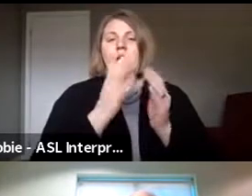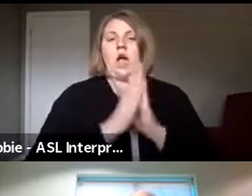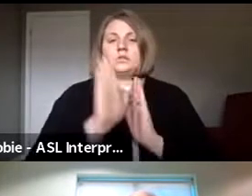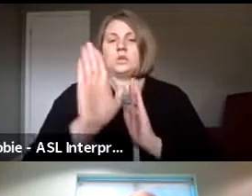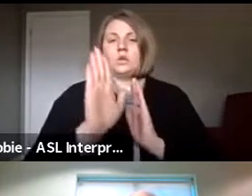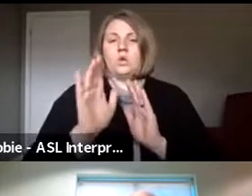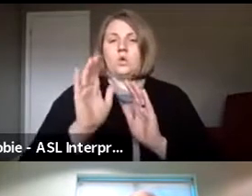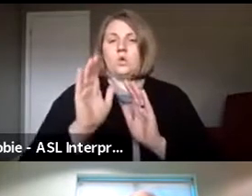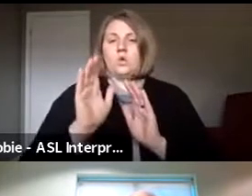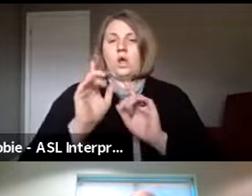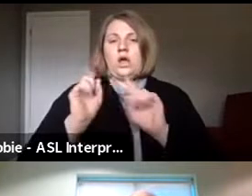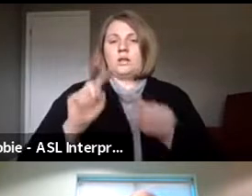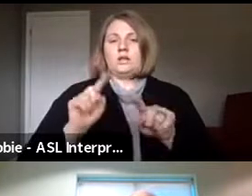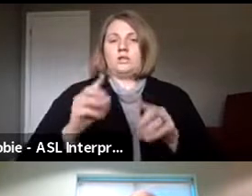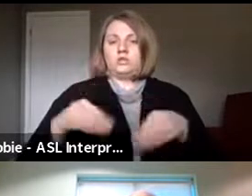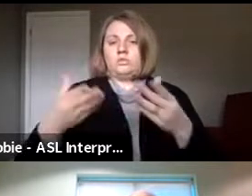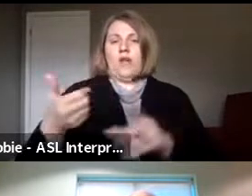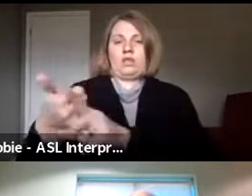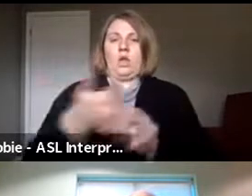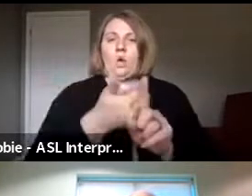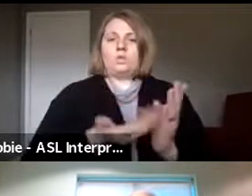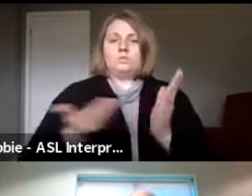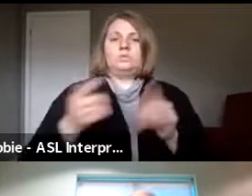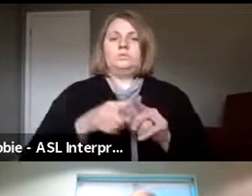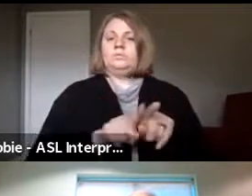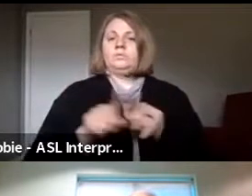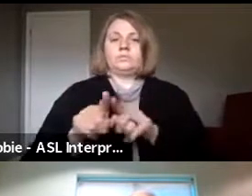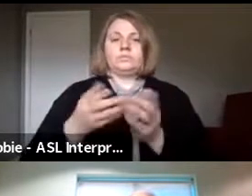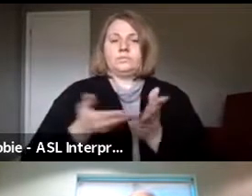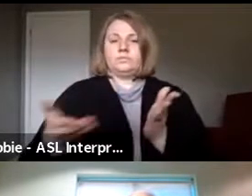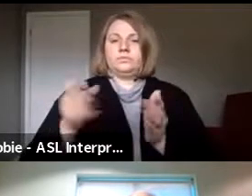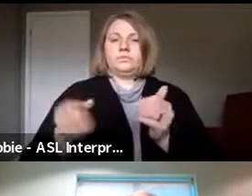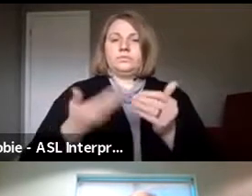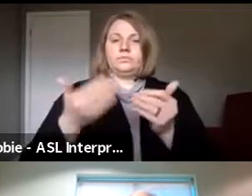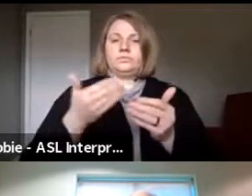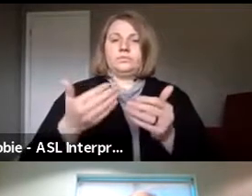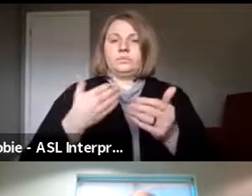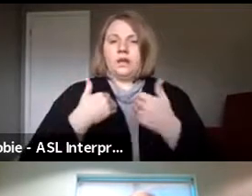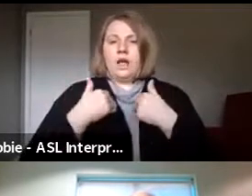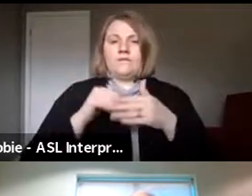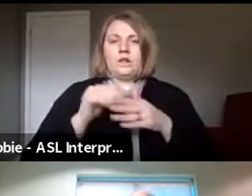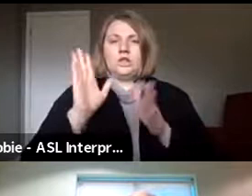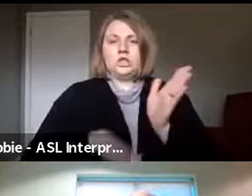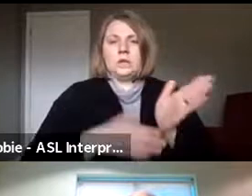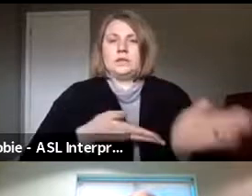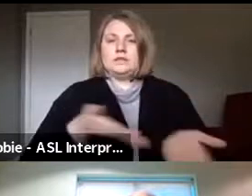provide their own supplies, but these are also supplies that you could really easily put in a cheap take and make bag to send